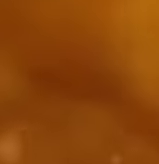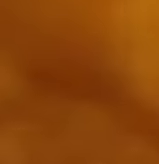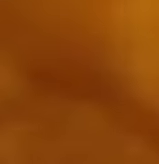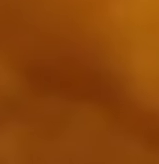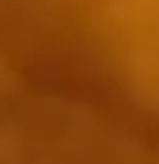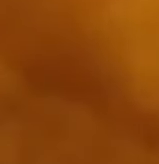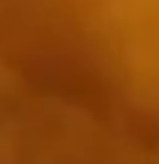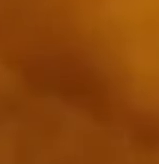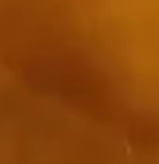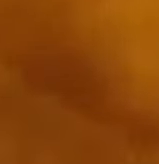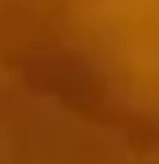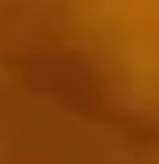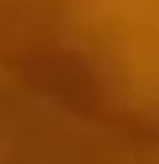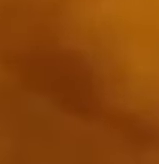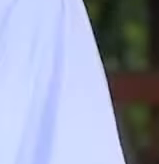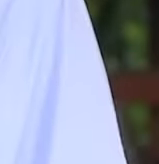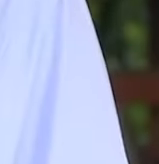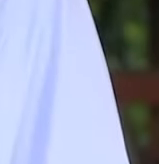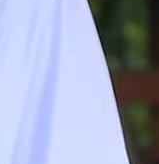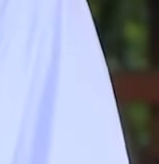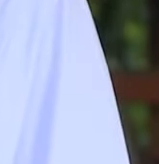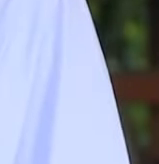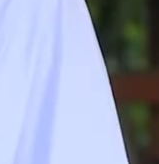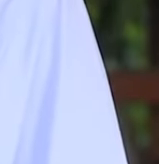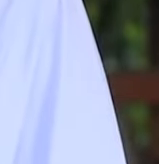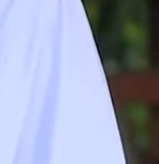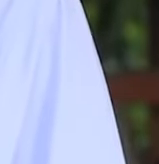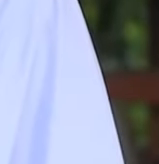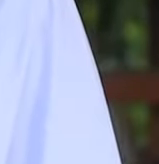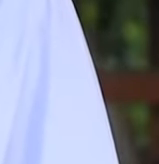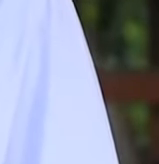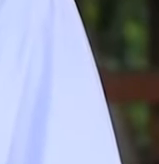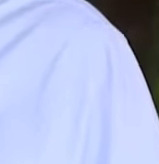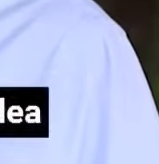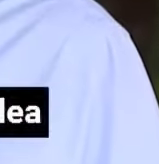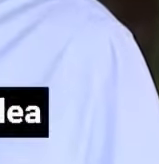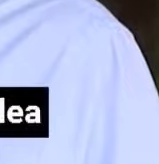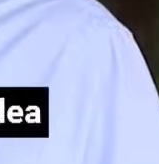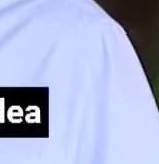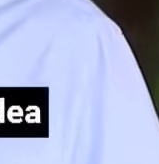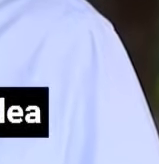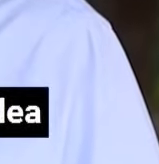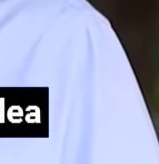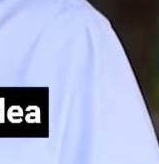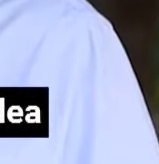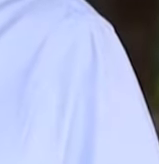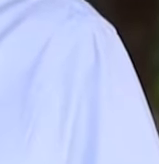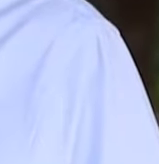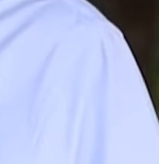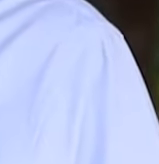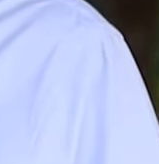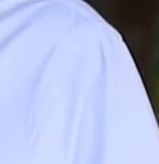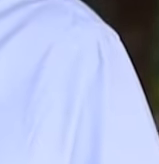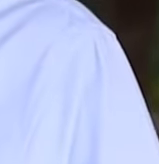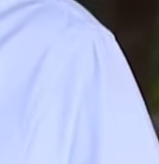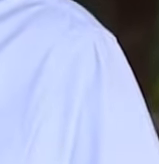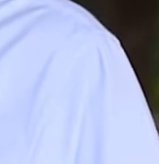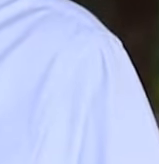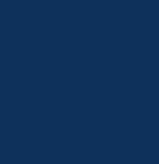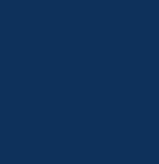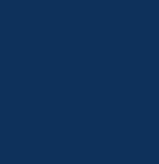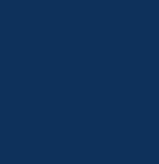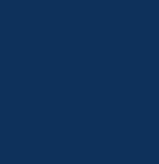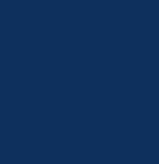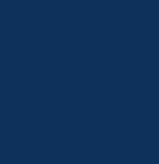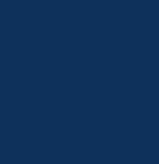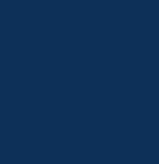Get your tickets now. Hi, I'm Howie Severino. My colleagues and I developed this idea of creating a podcast